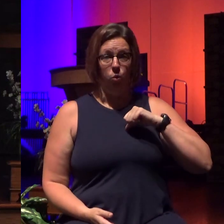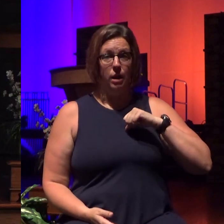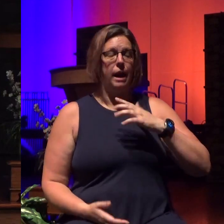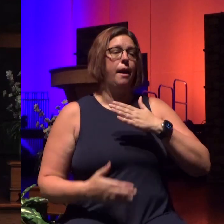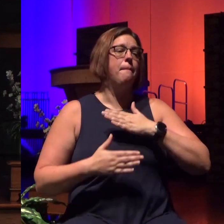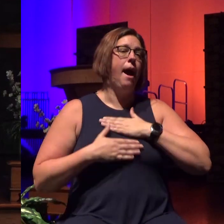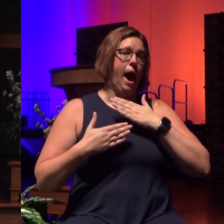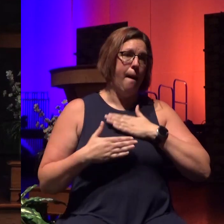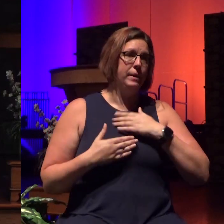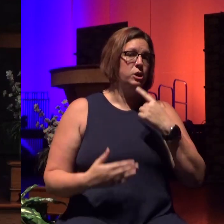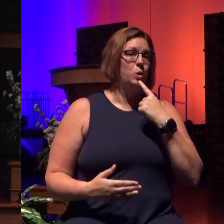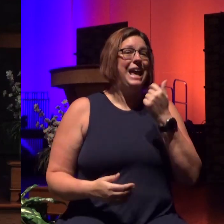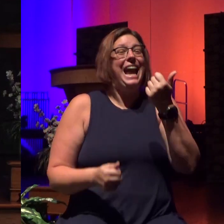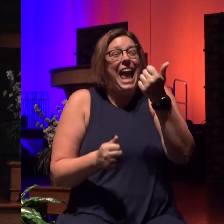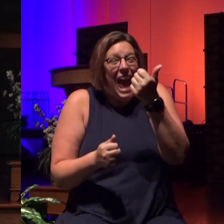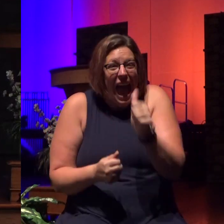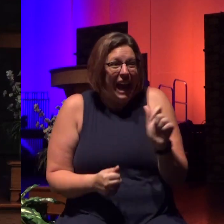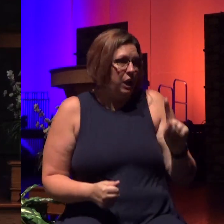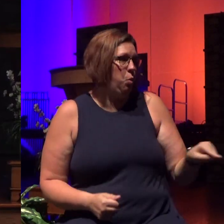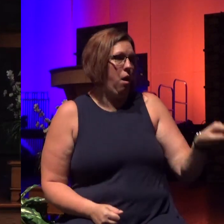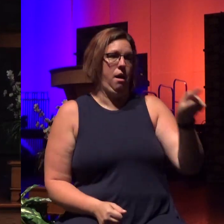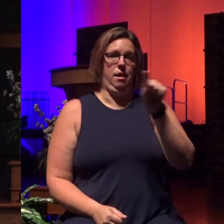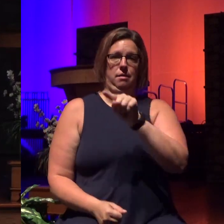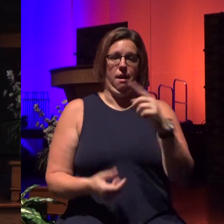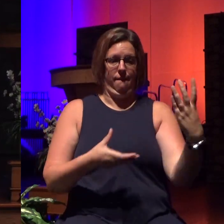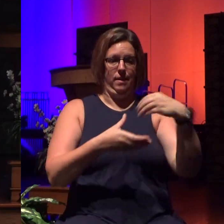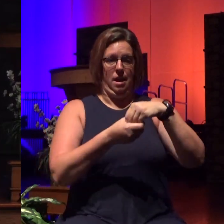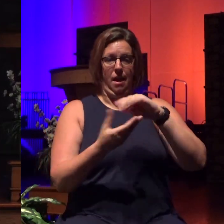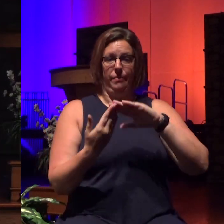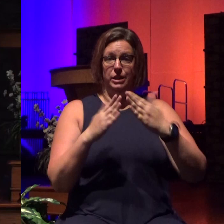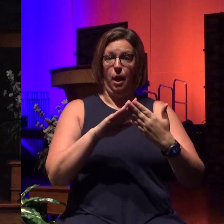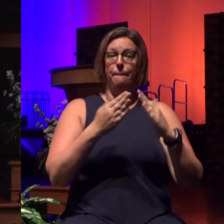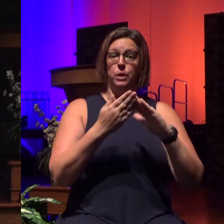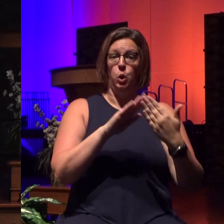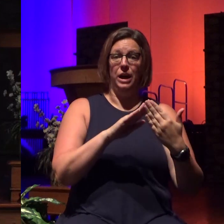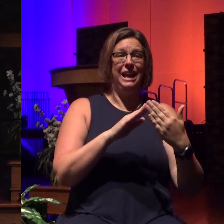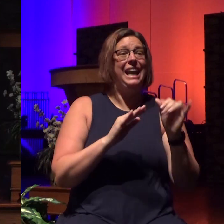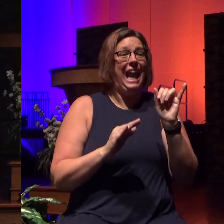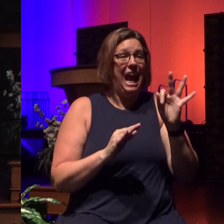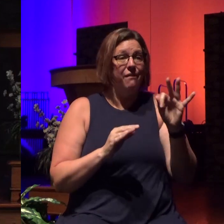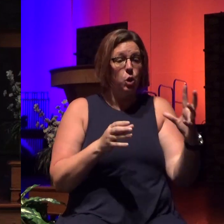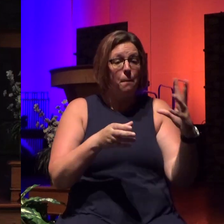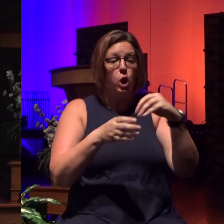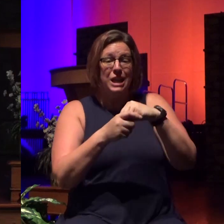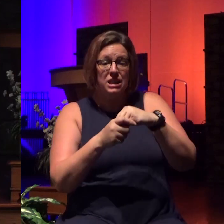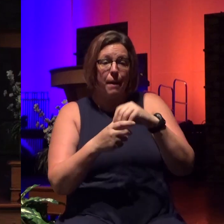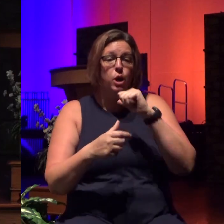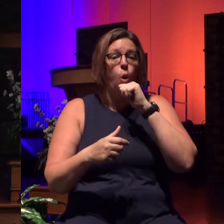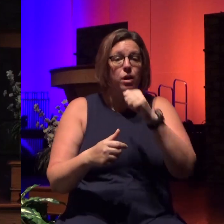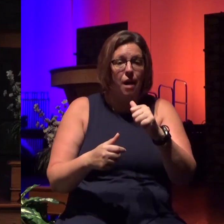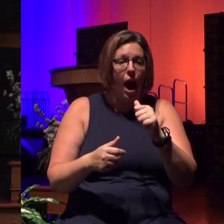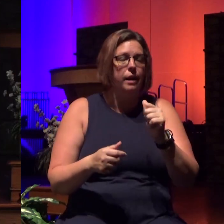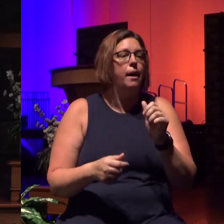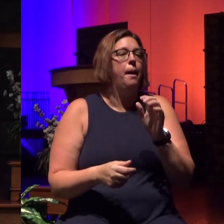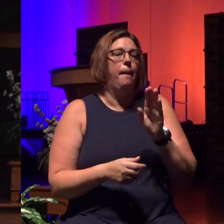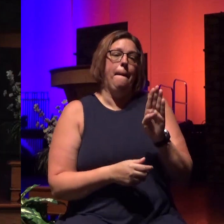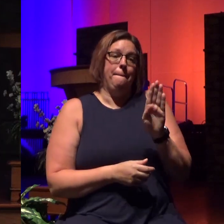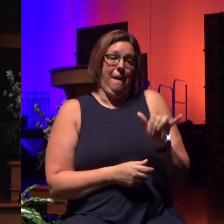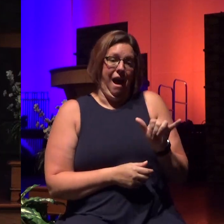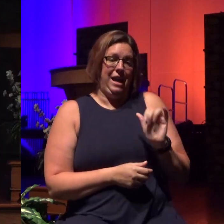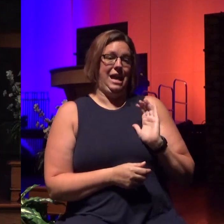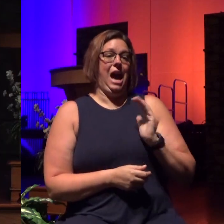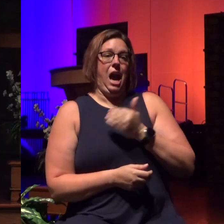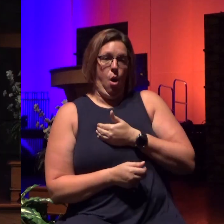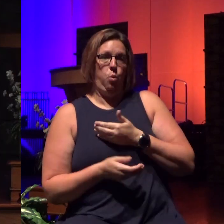us who are part of this community, whether we ever participate in the good works that are done here or not, by our presence here, by